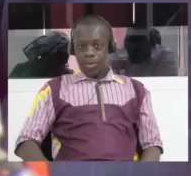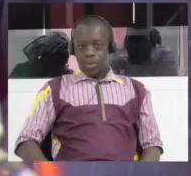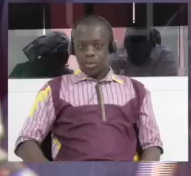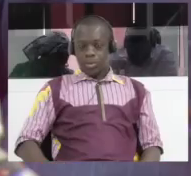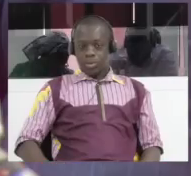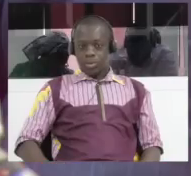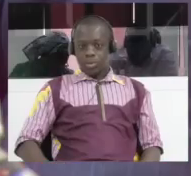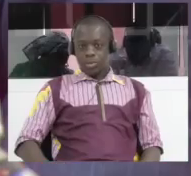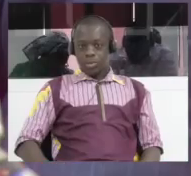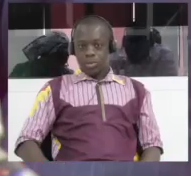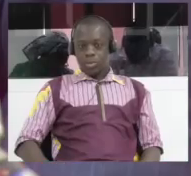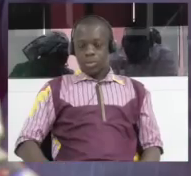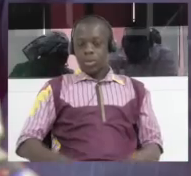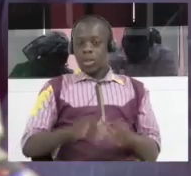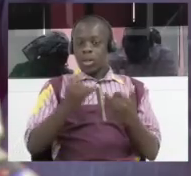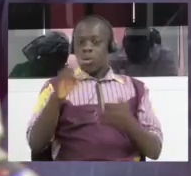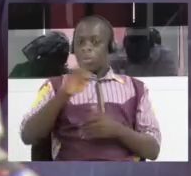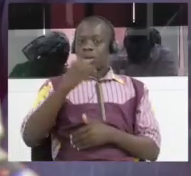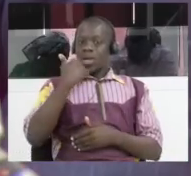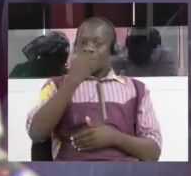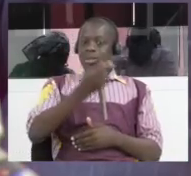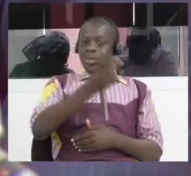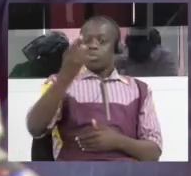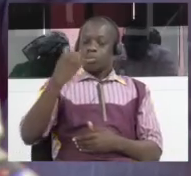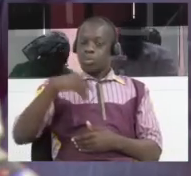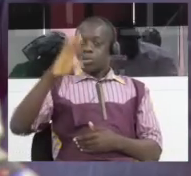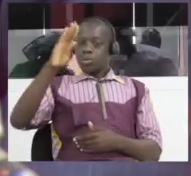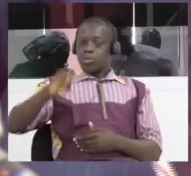So what did you ask them to do?